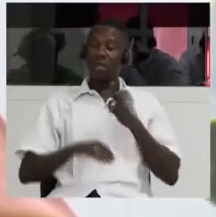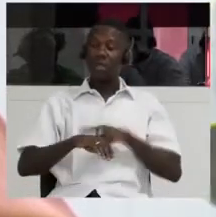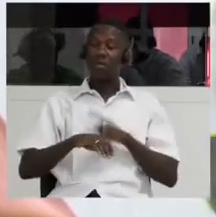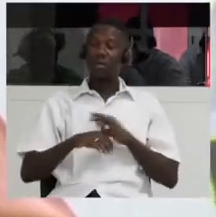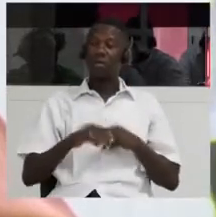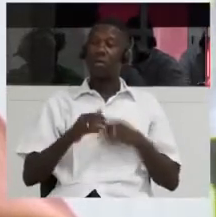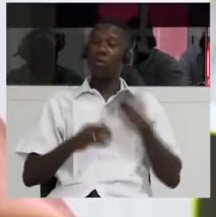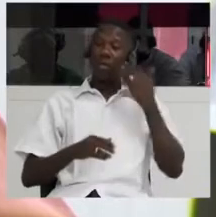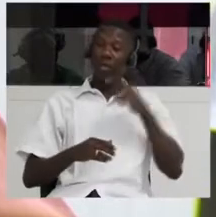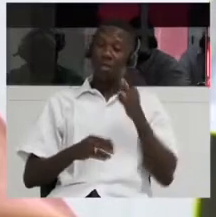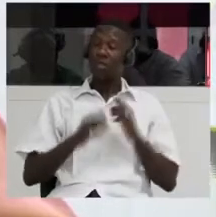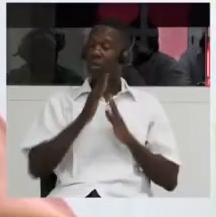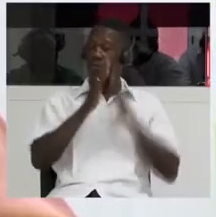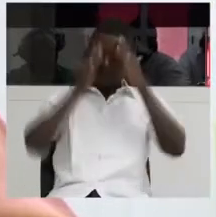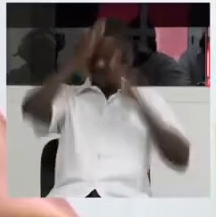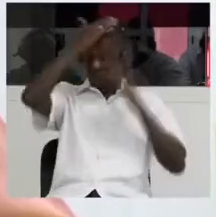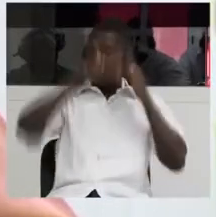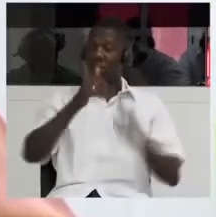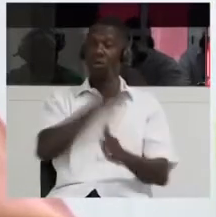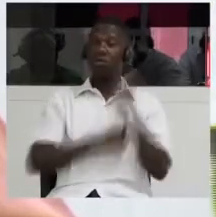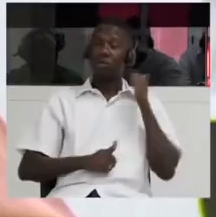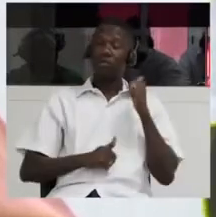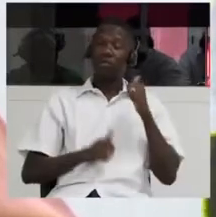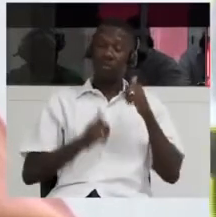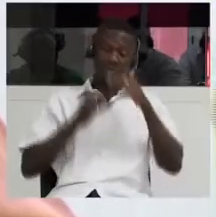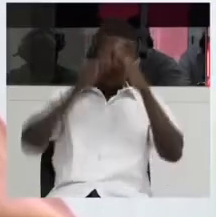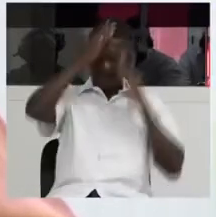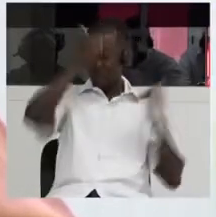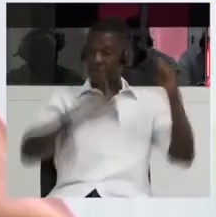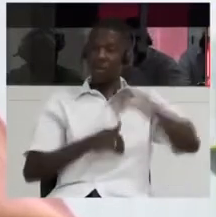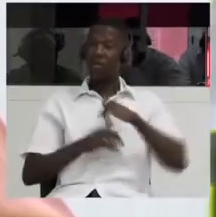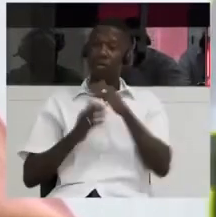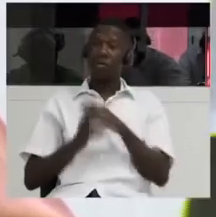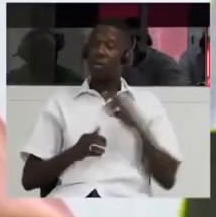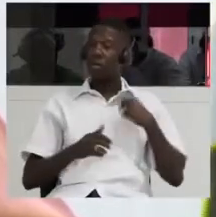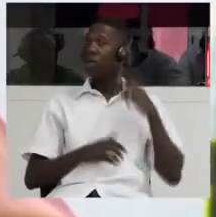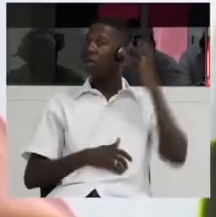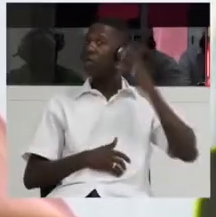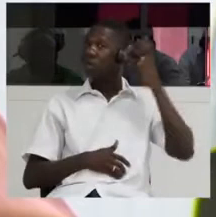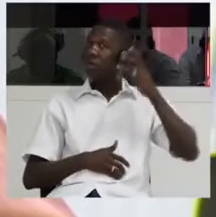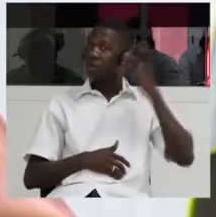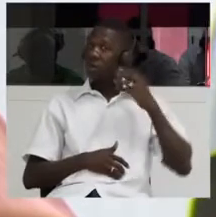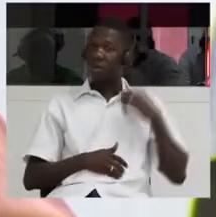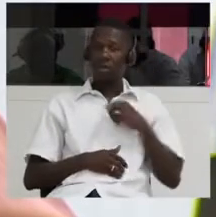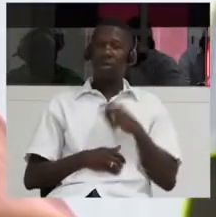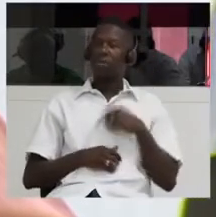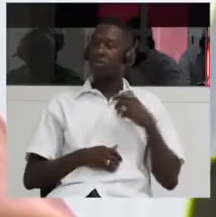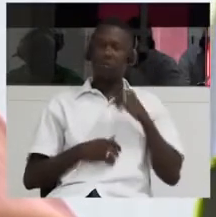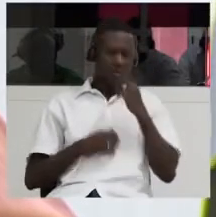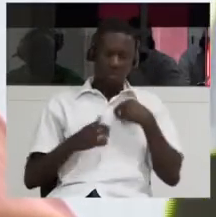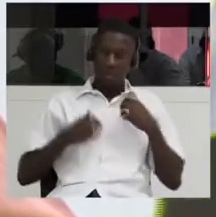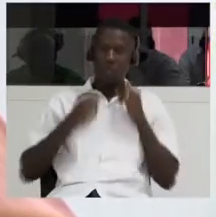returning from the barracks, because of their noise and shouting, I wake up again. Then